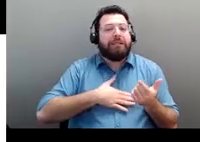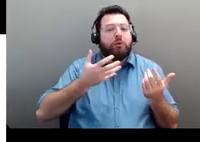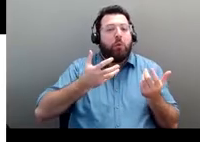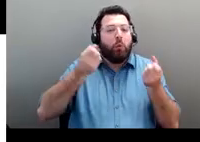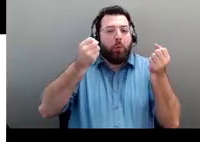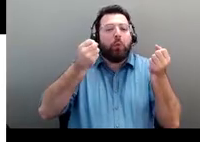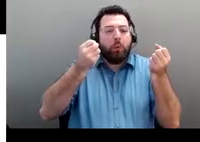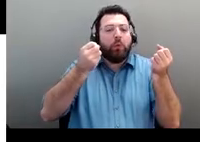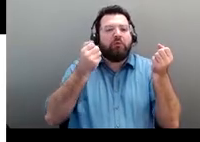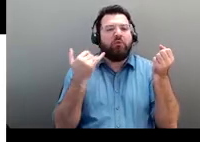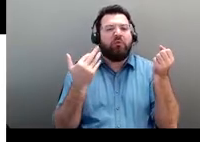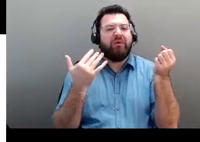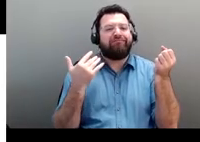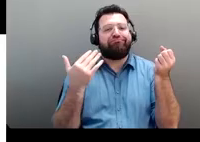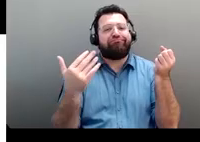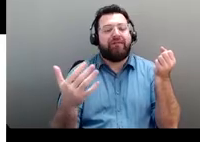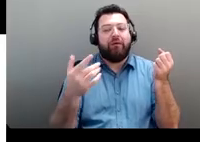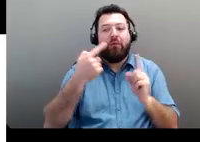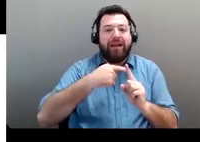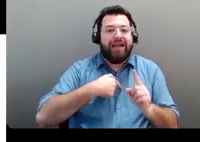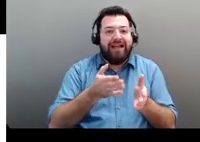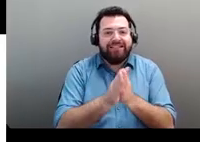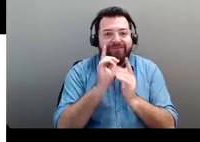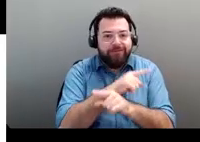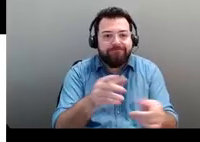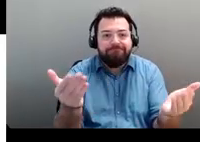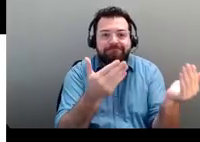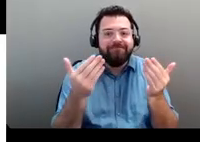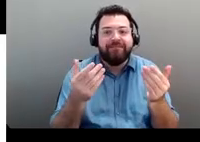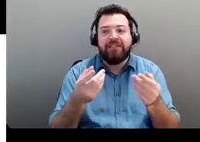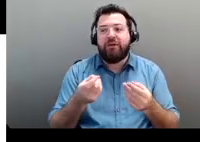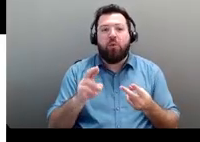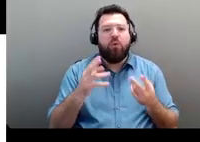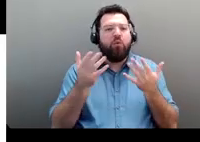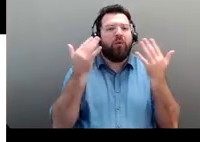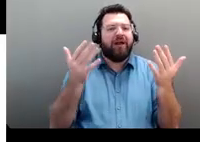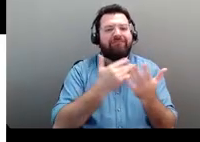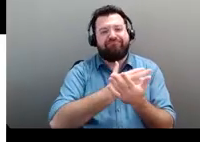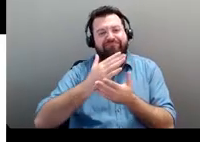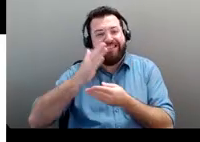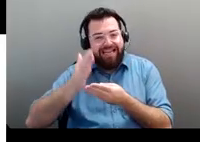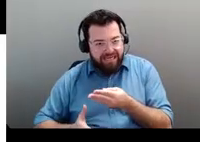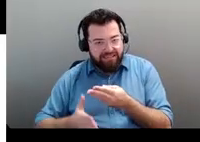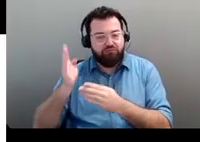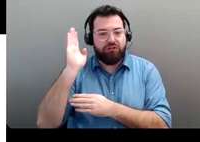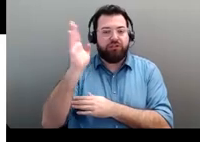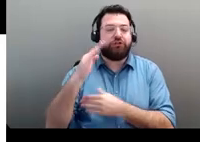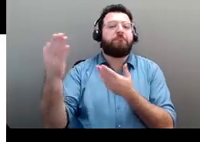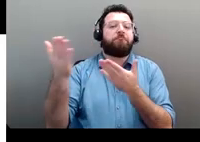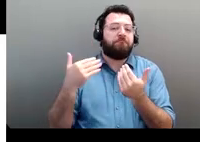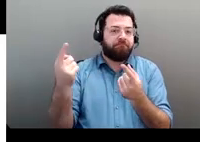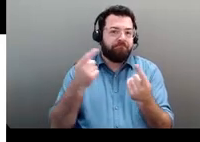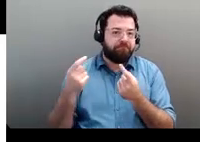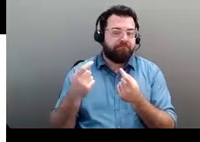questions for designated pauses or at the end of the presentation, that'd be great. Please use the